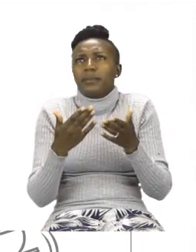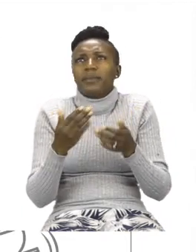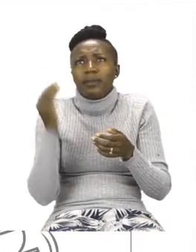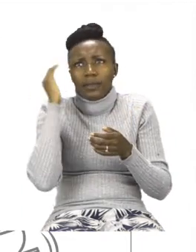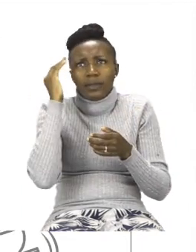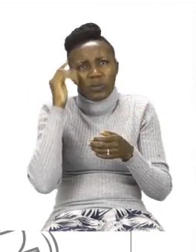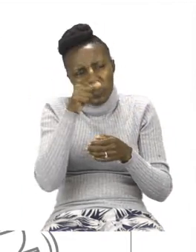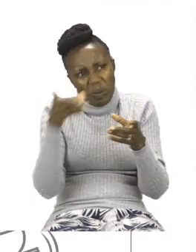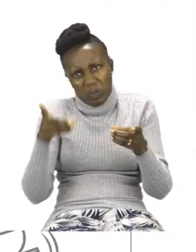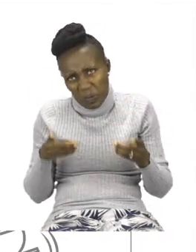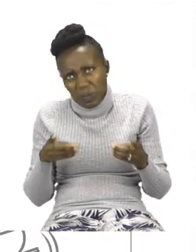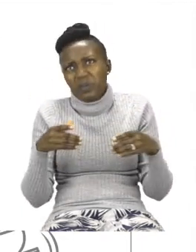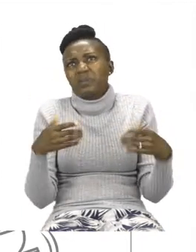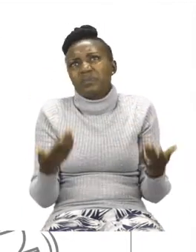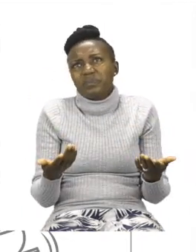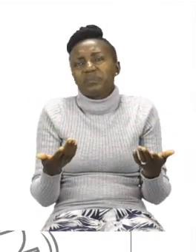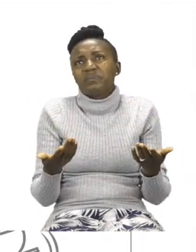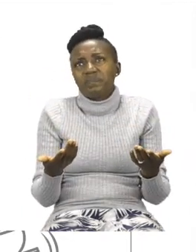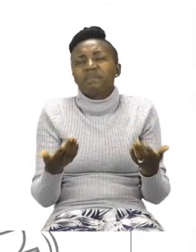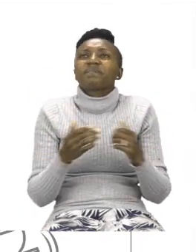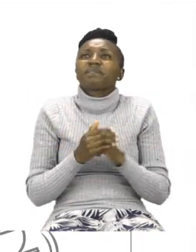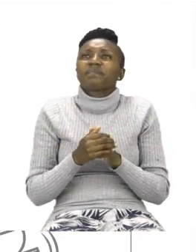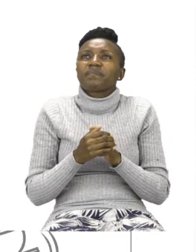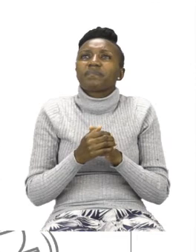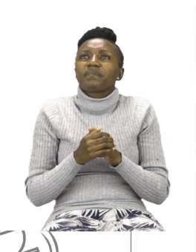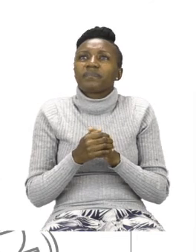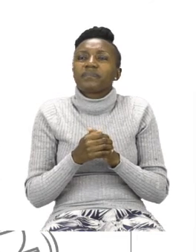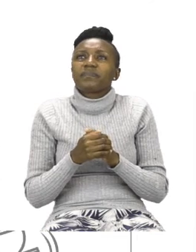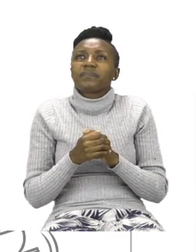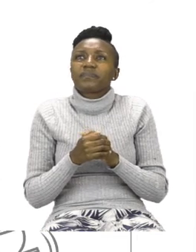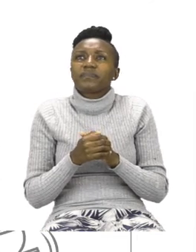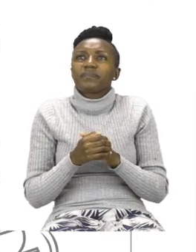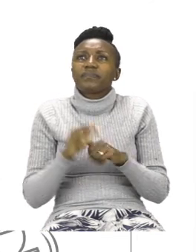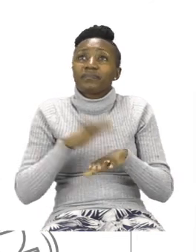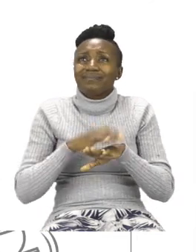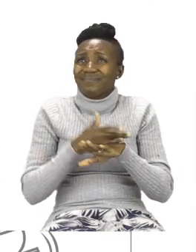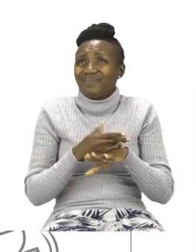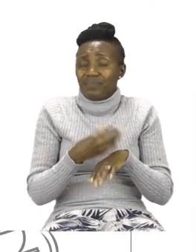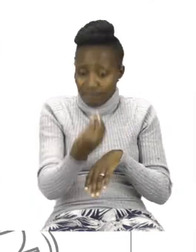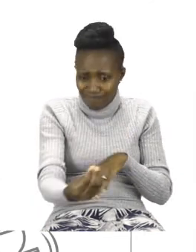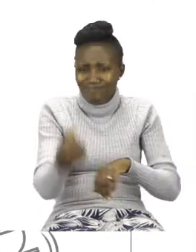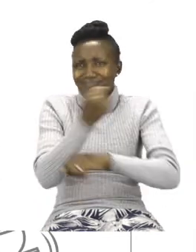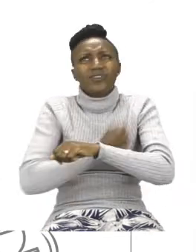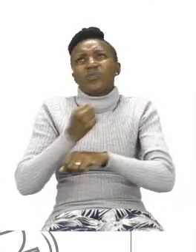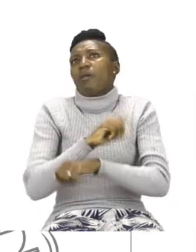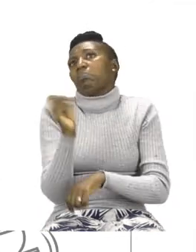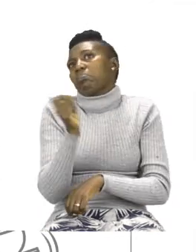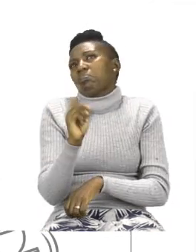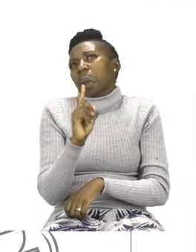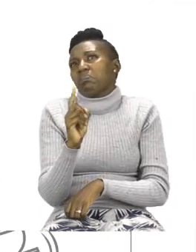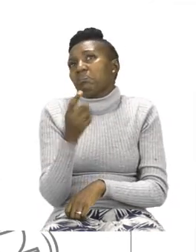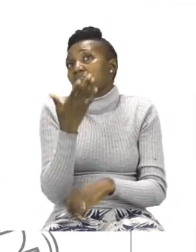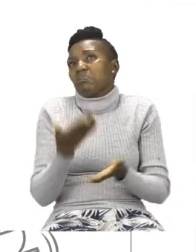you. Sometimes the things we do at home can be dangerous, like cooking. So if you are helping your